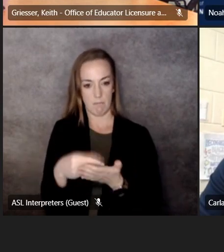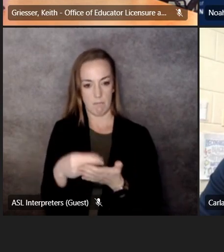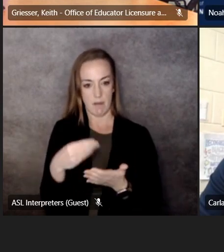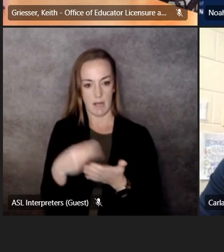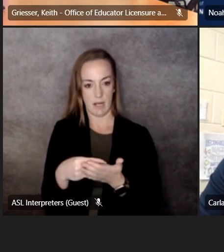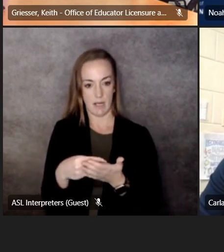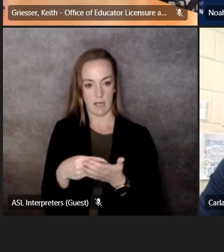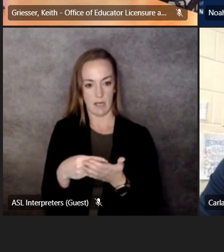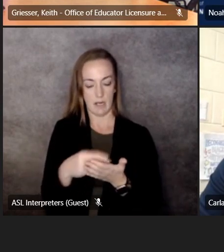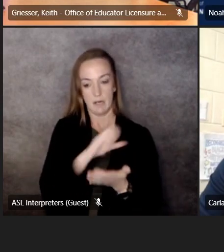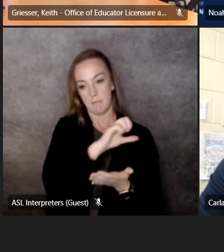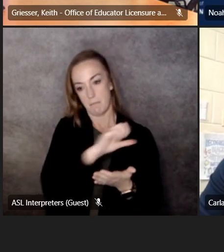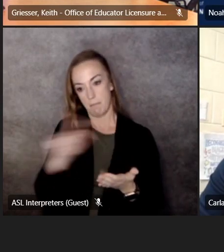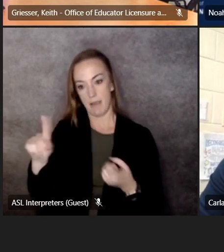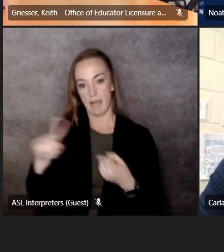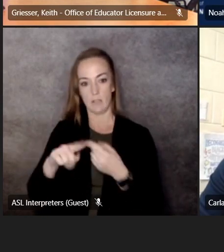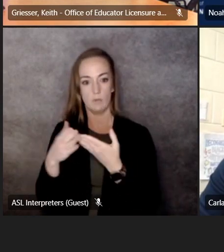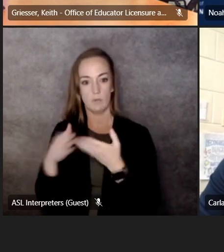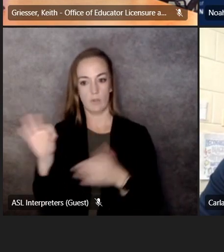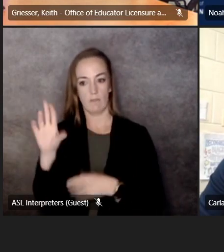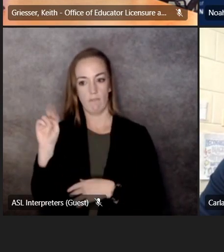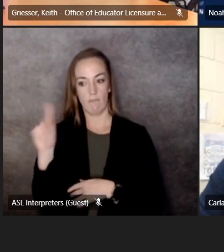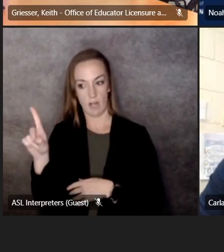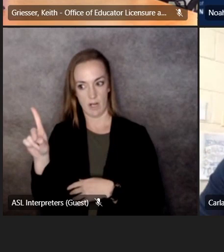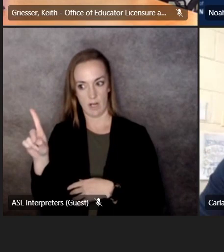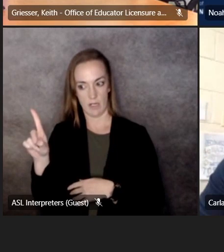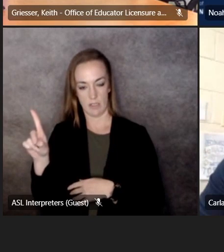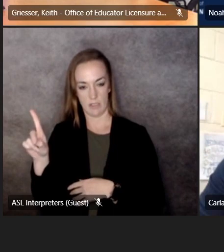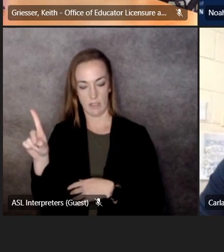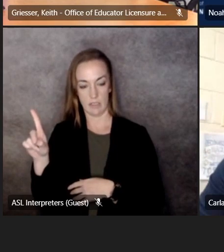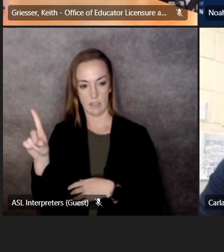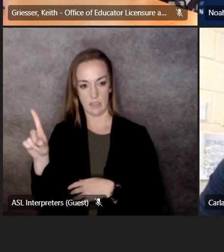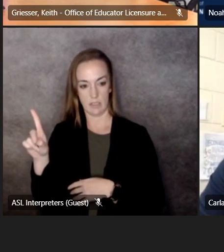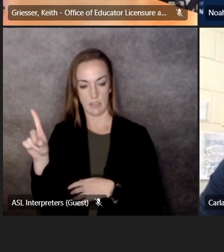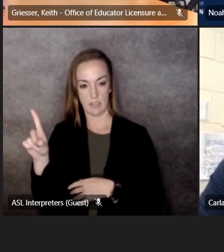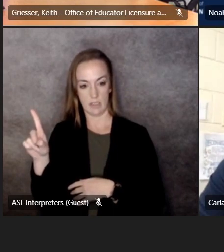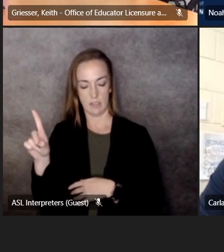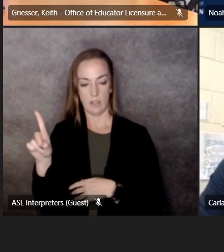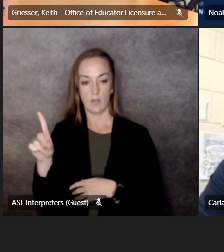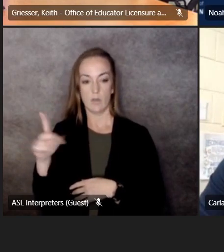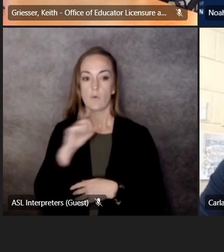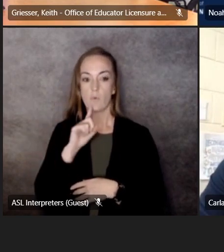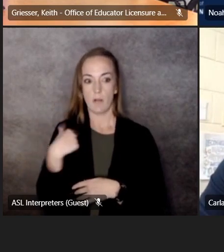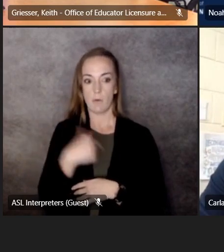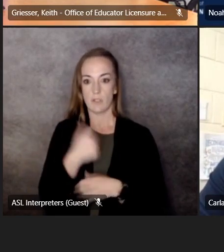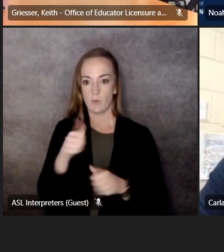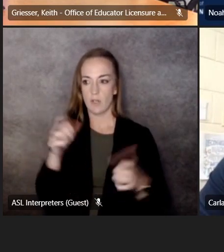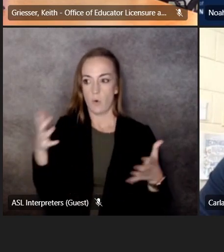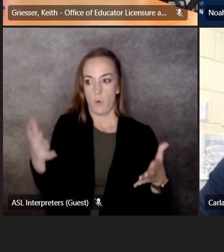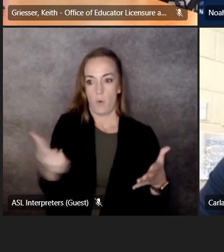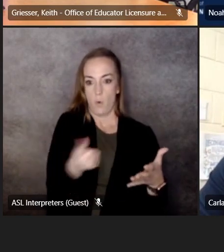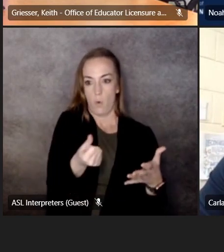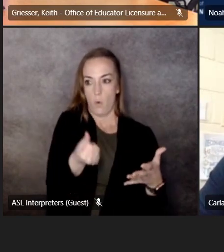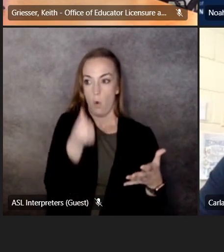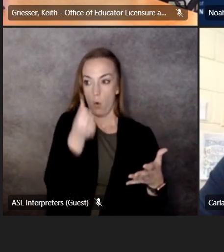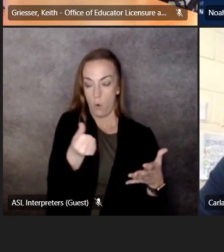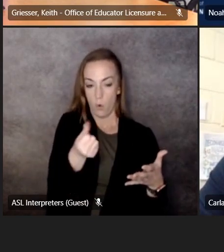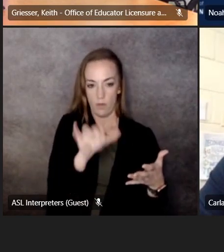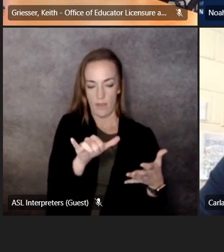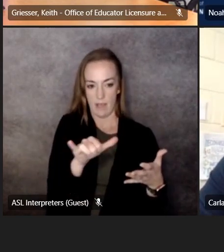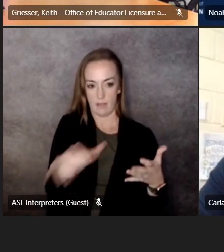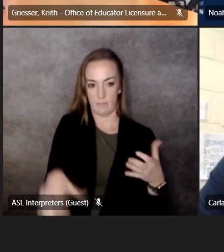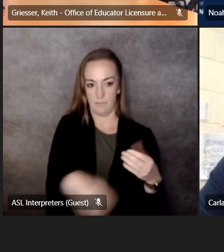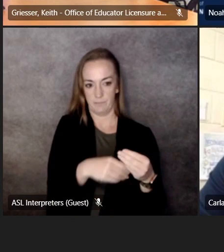the general fund and vanishing from the education budget, there's an effort to hold that and put it into a